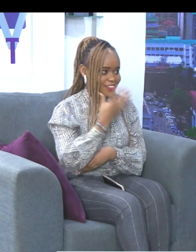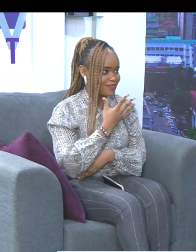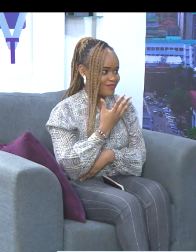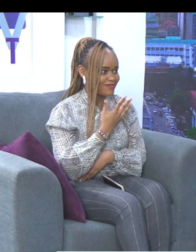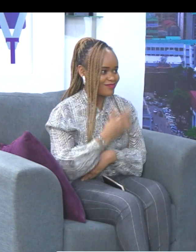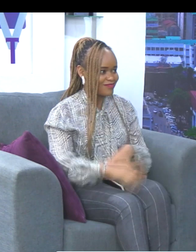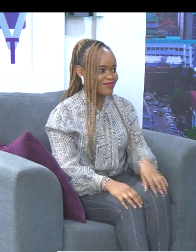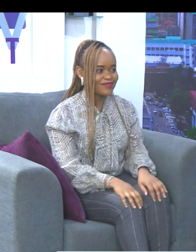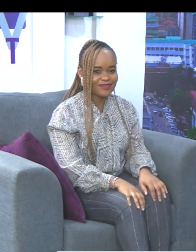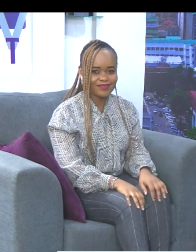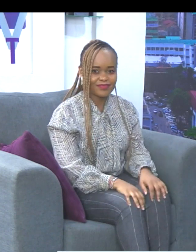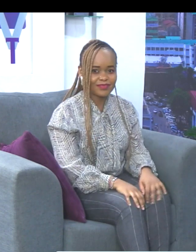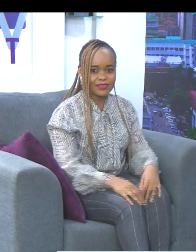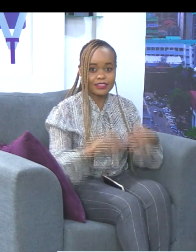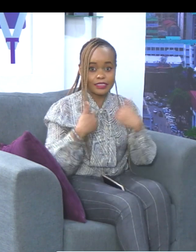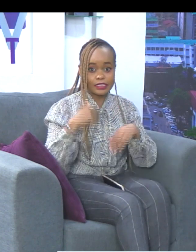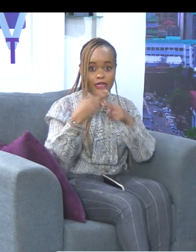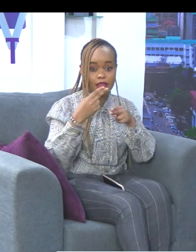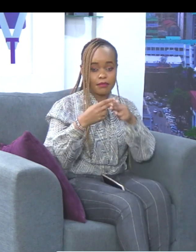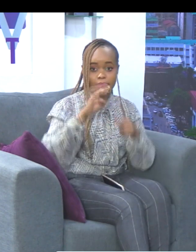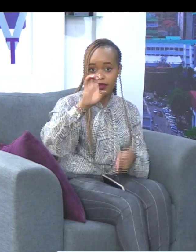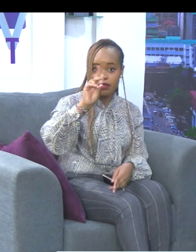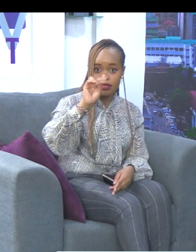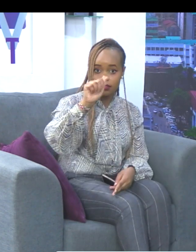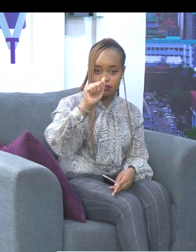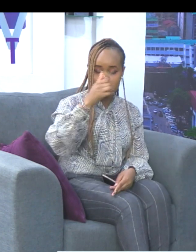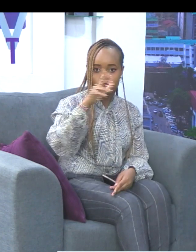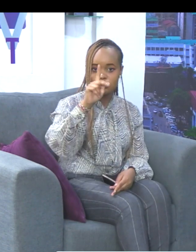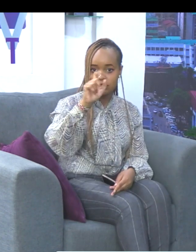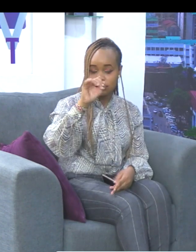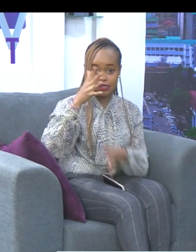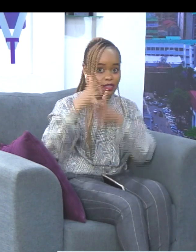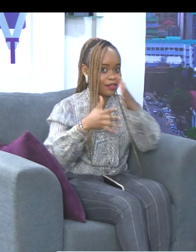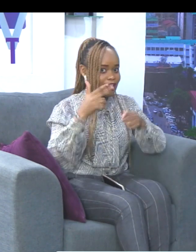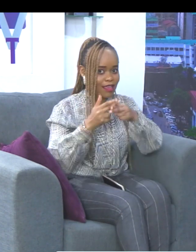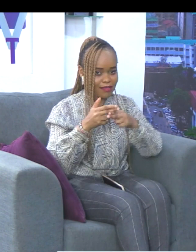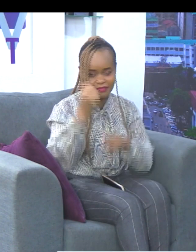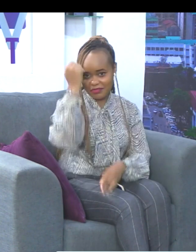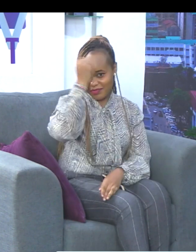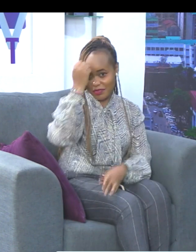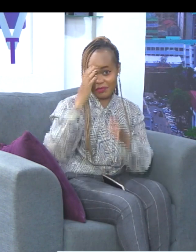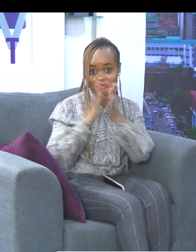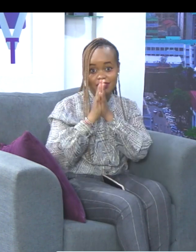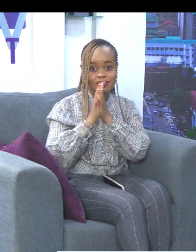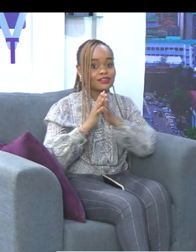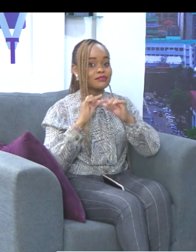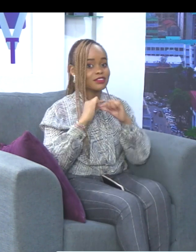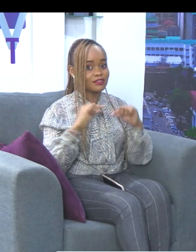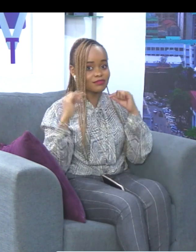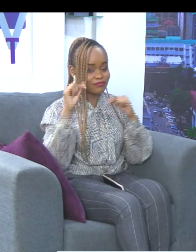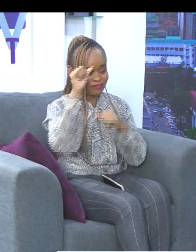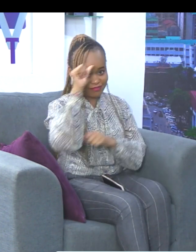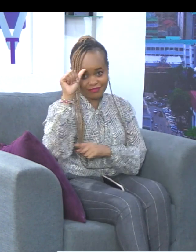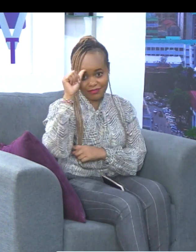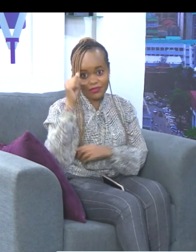there about this show, and we will really appreciate. Thank you so much. My name is Edna Kainde, and